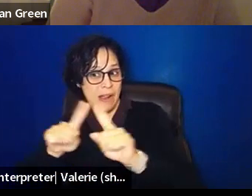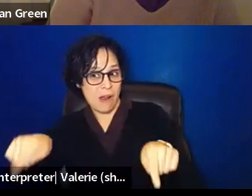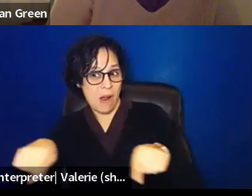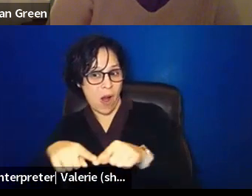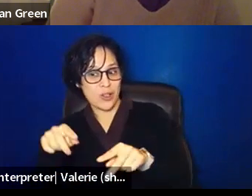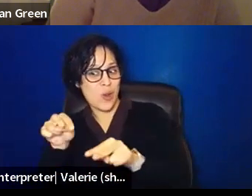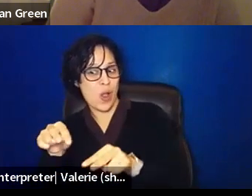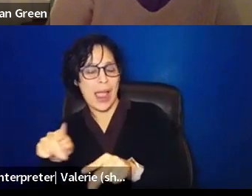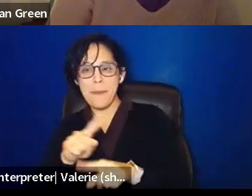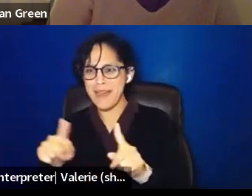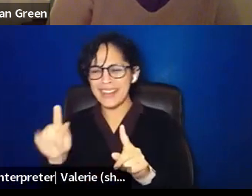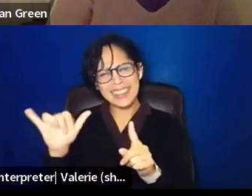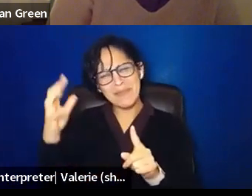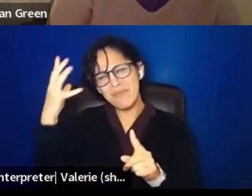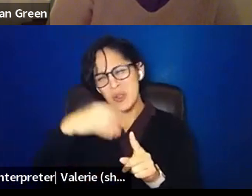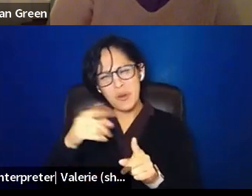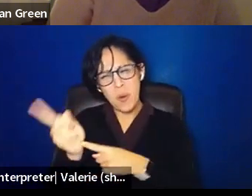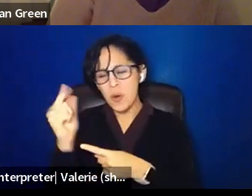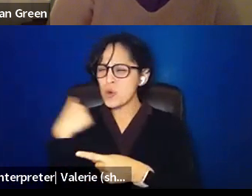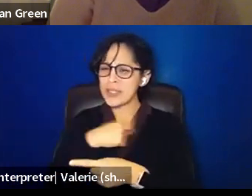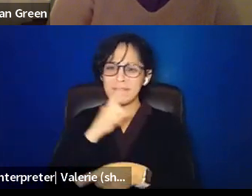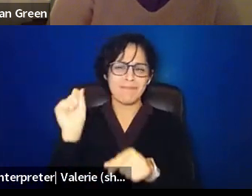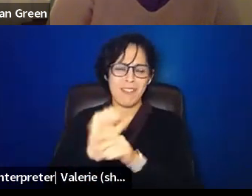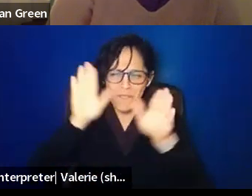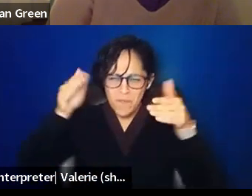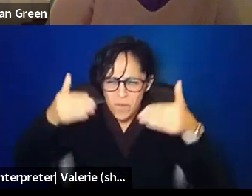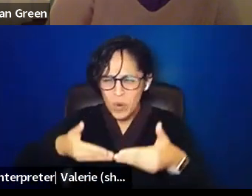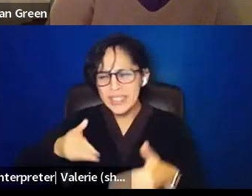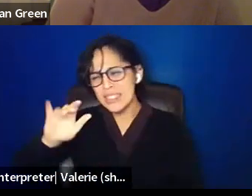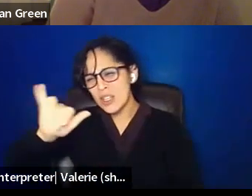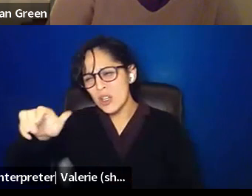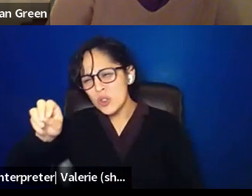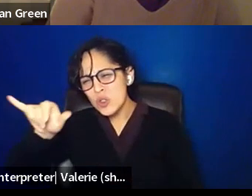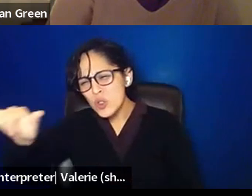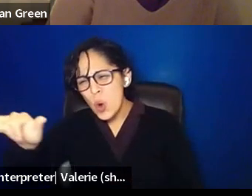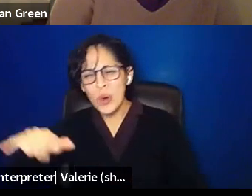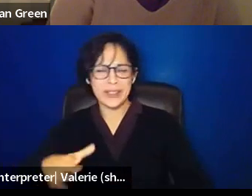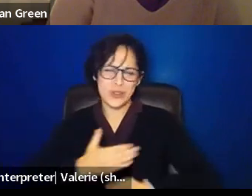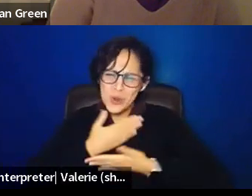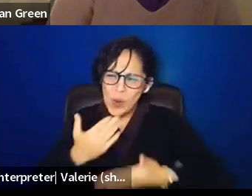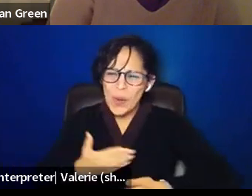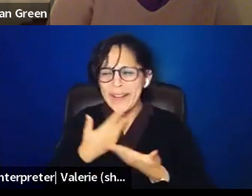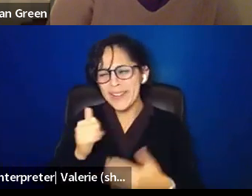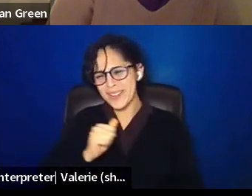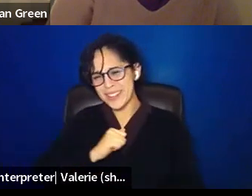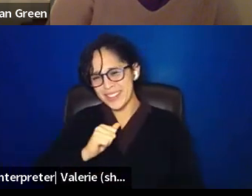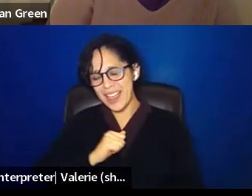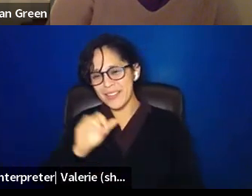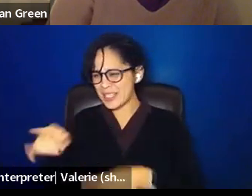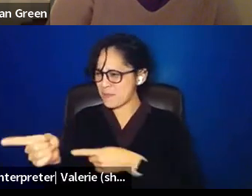think we do get to center joy and ourselves. And you know, it's a moment of